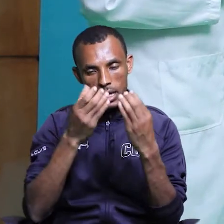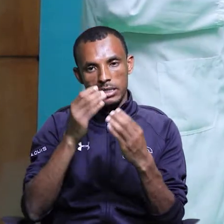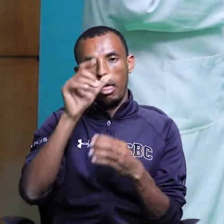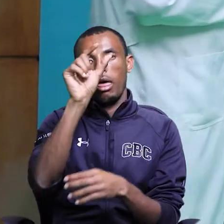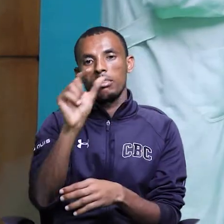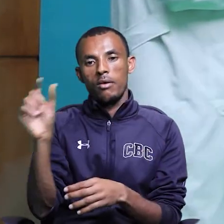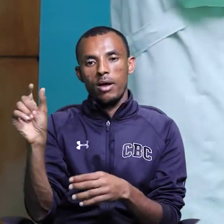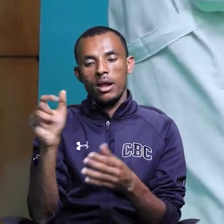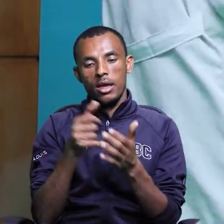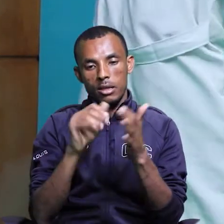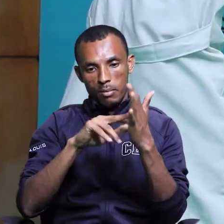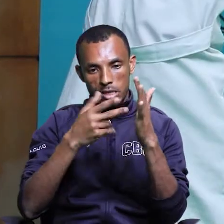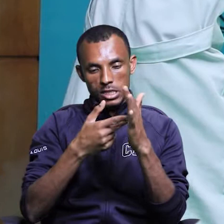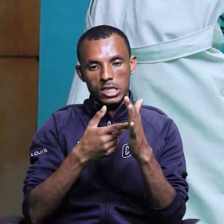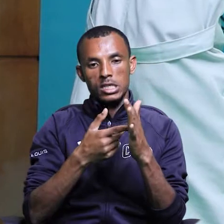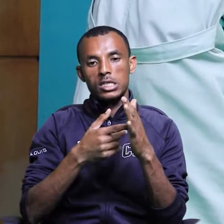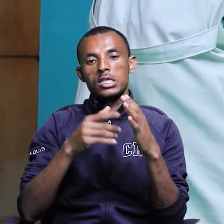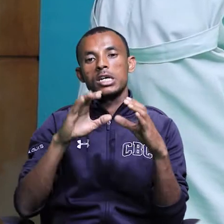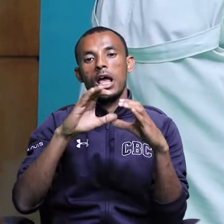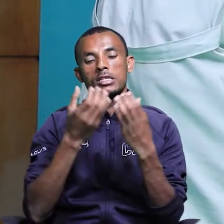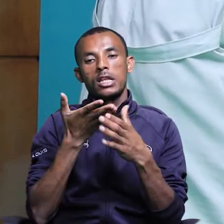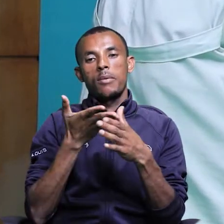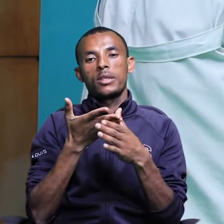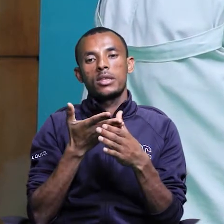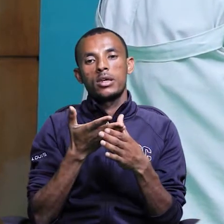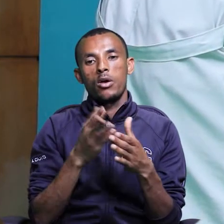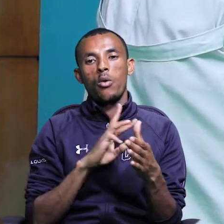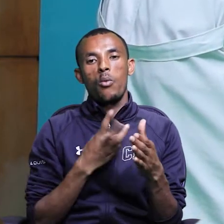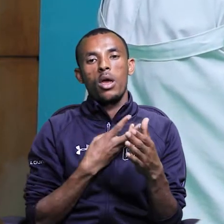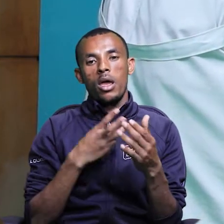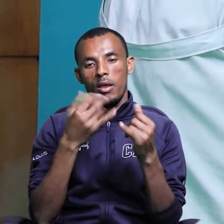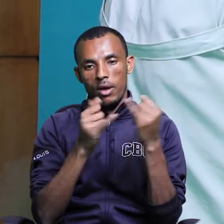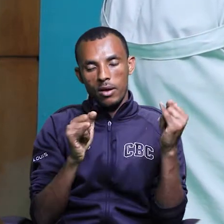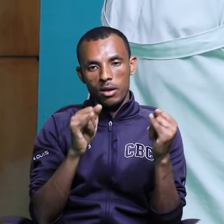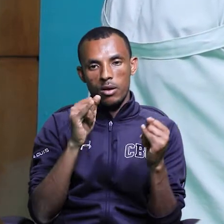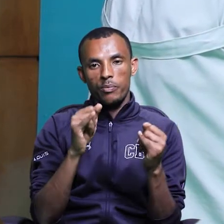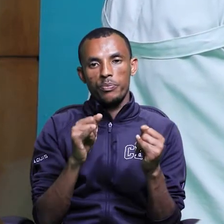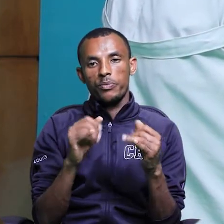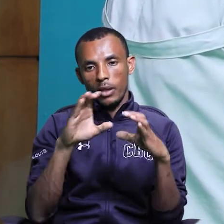class limit. So we can divide this one as class limits,